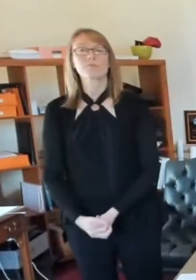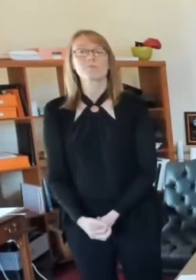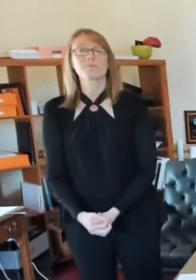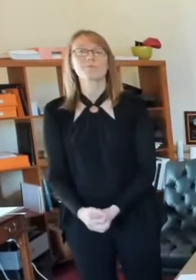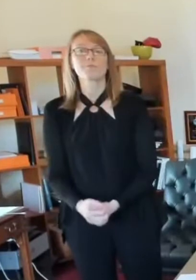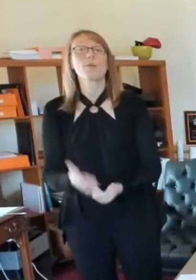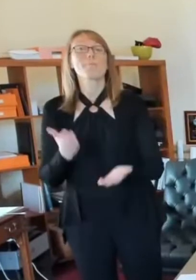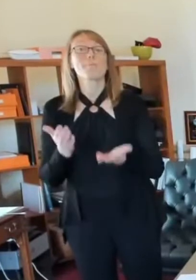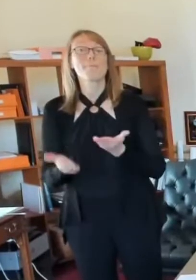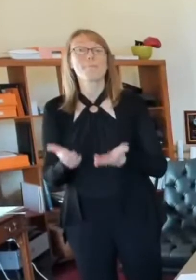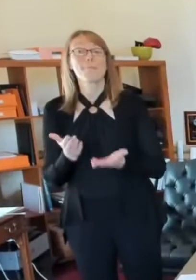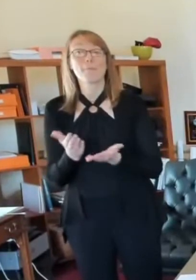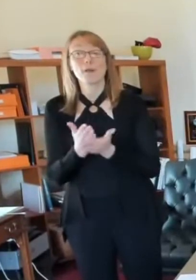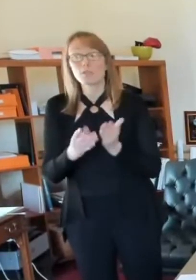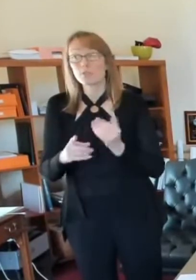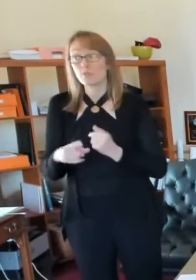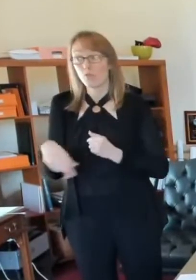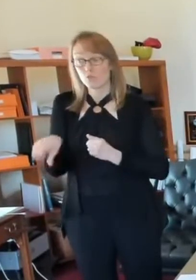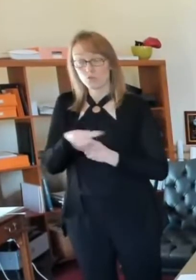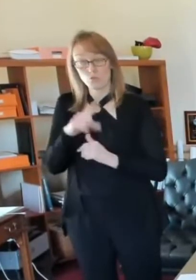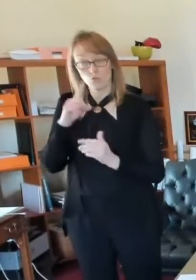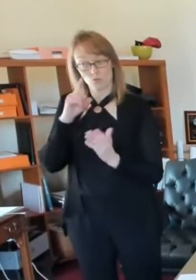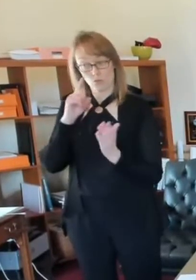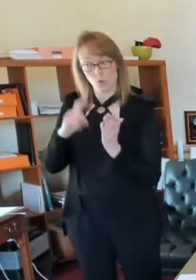many districts are beginning to transition.